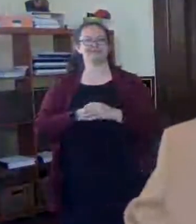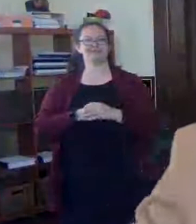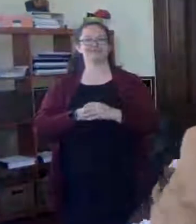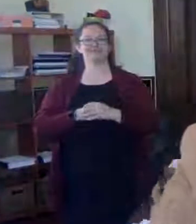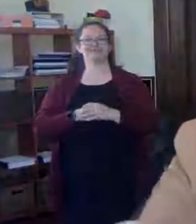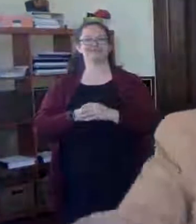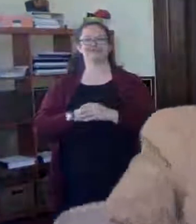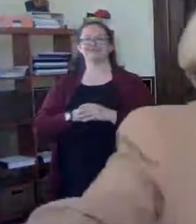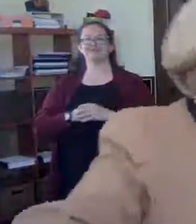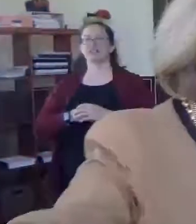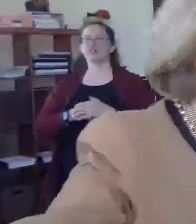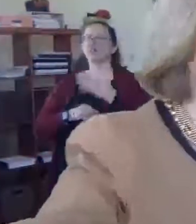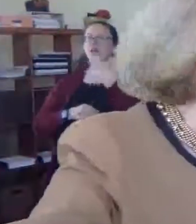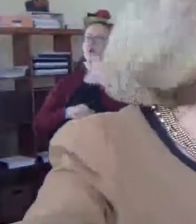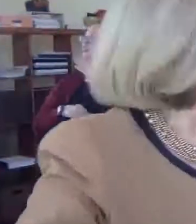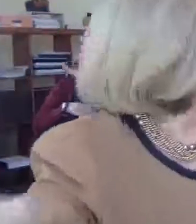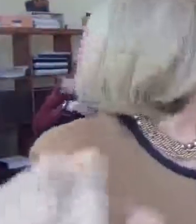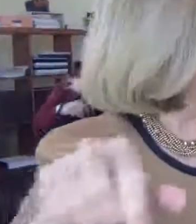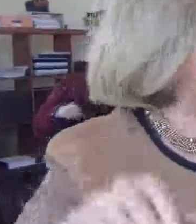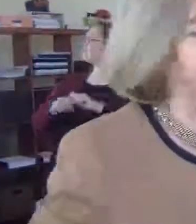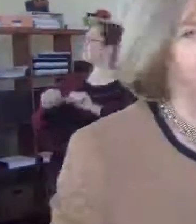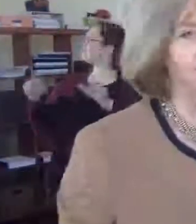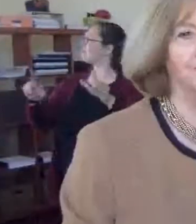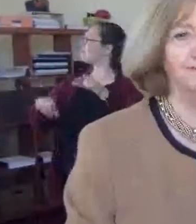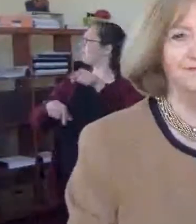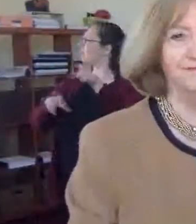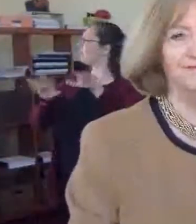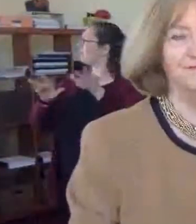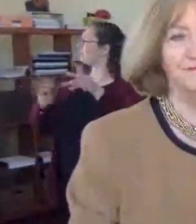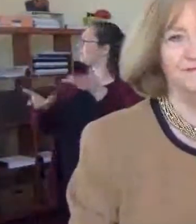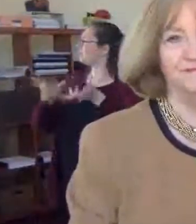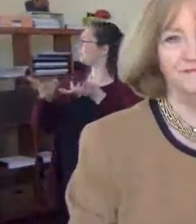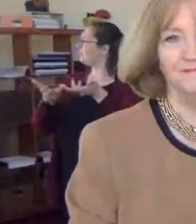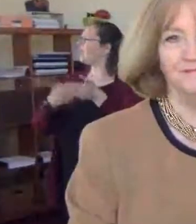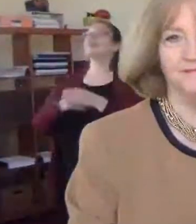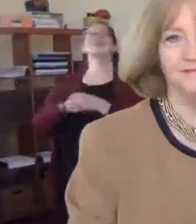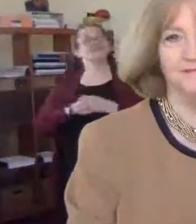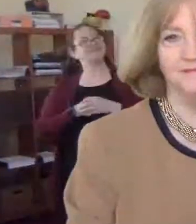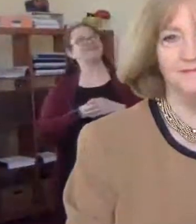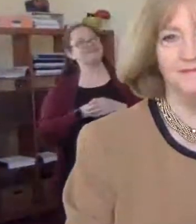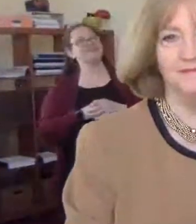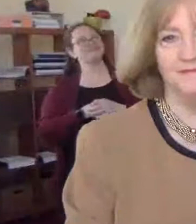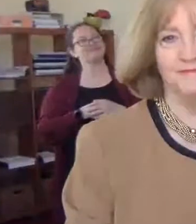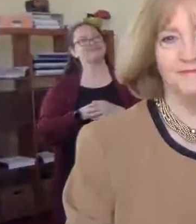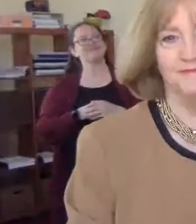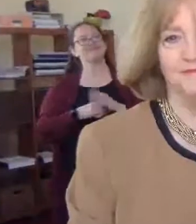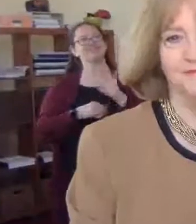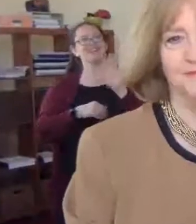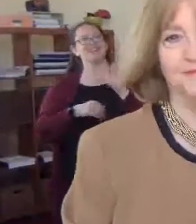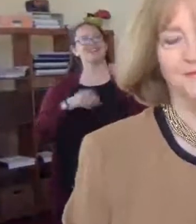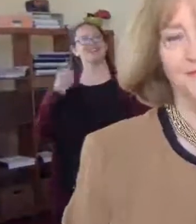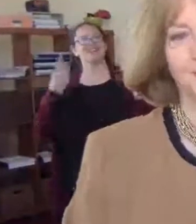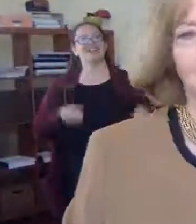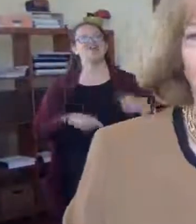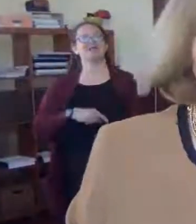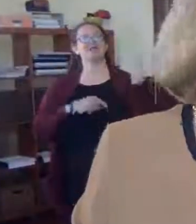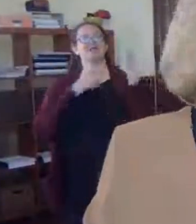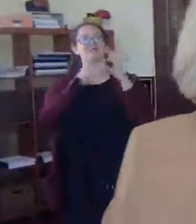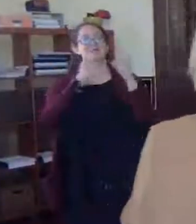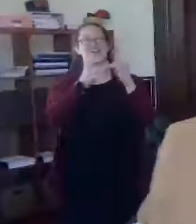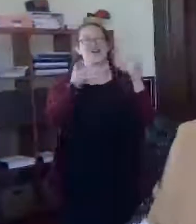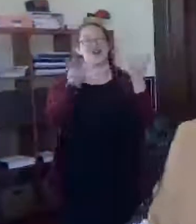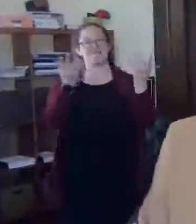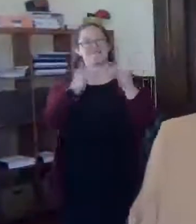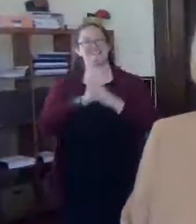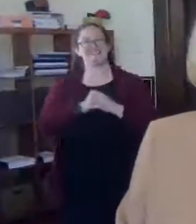Good afternoon again. We've got something popped up here. Oh, sorry. That happens whenever people comment on the... There we